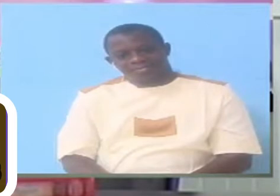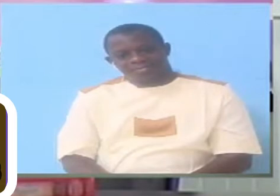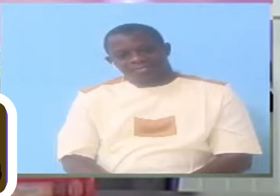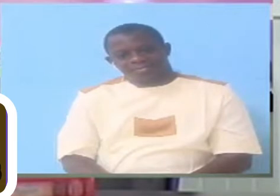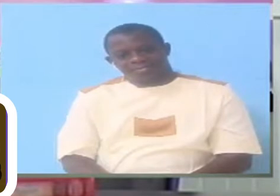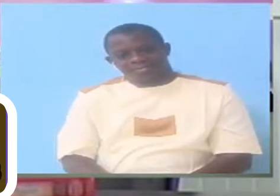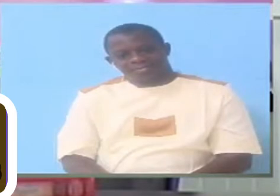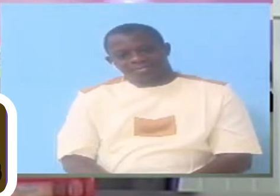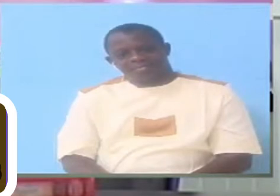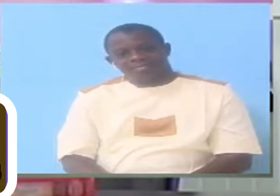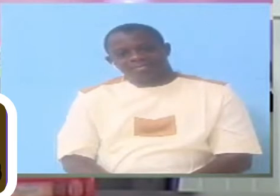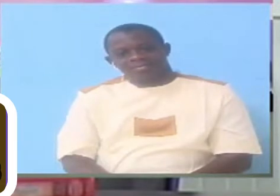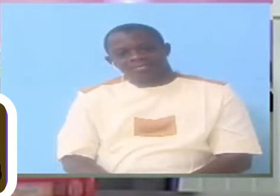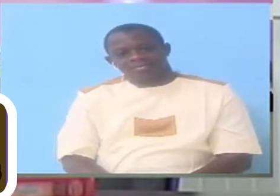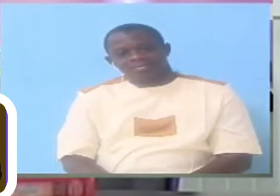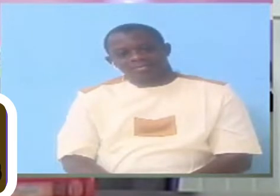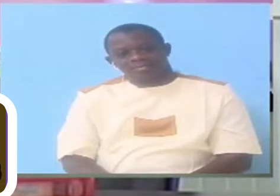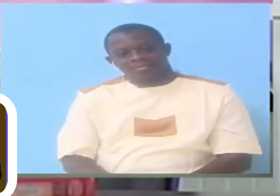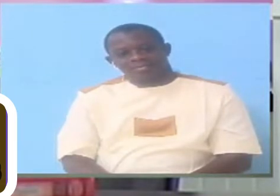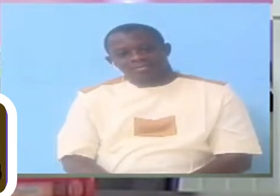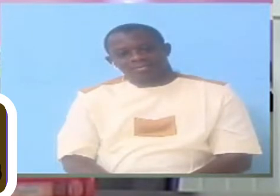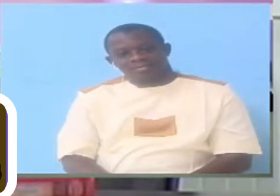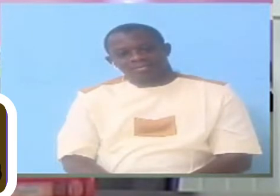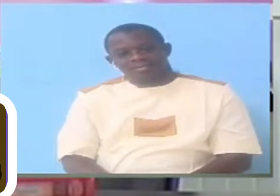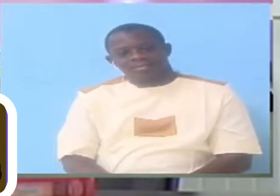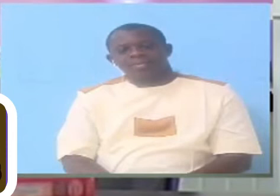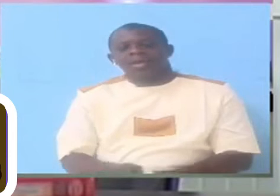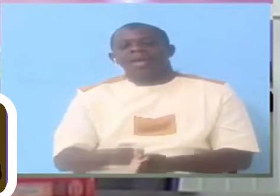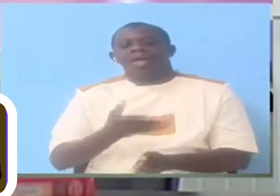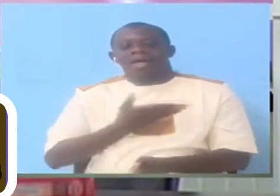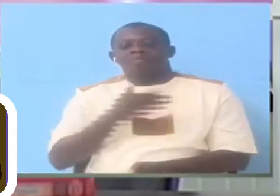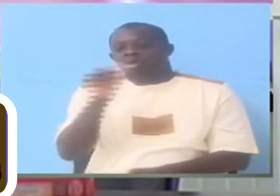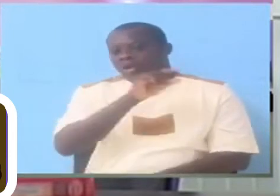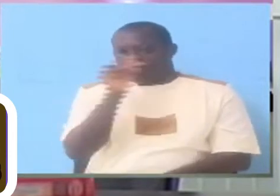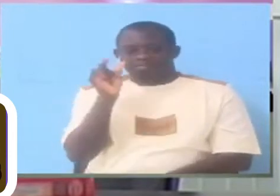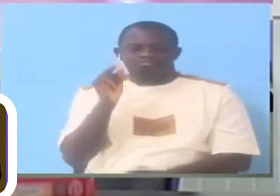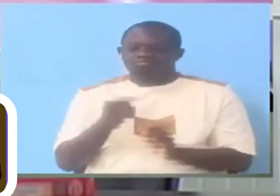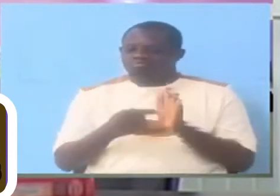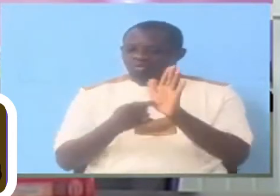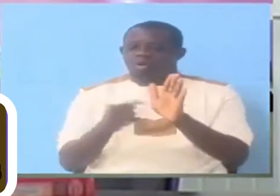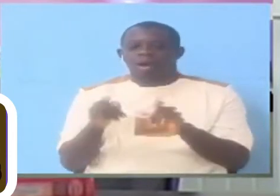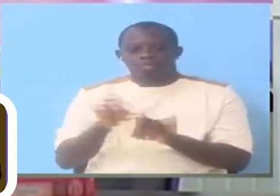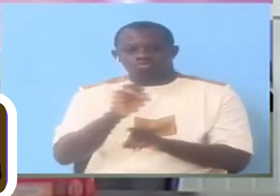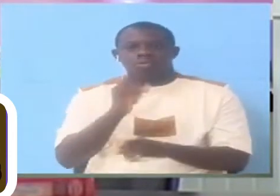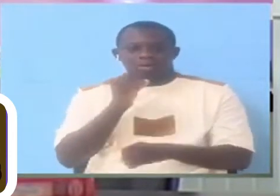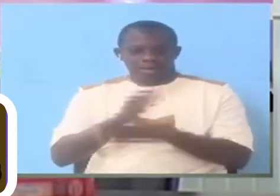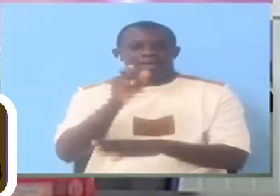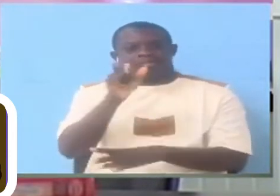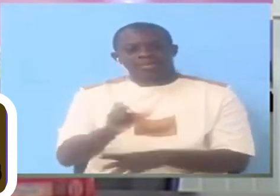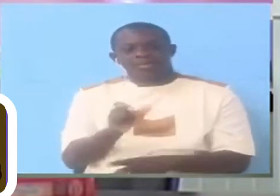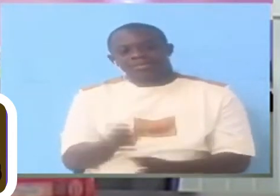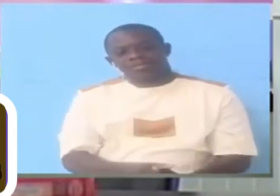Kere is visible. The other name is not visible. Yao. Oh, Yao Kere, Ghanaian.